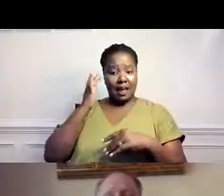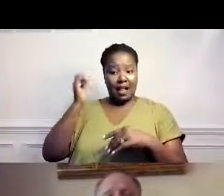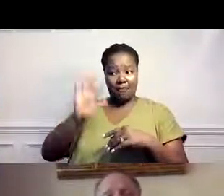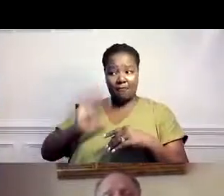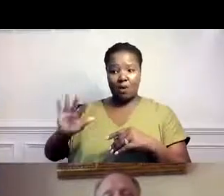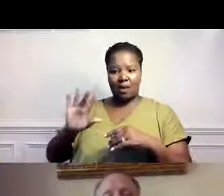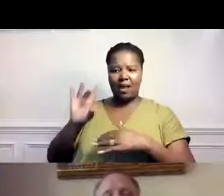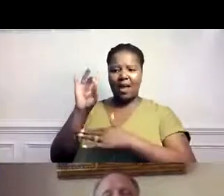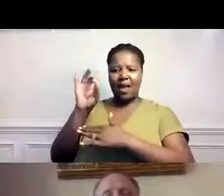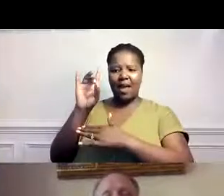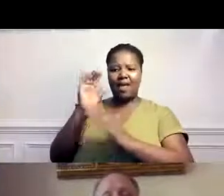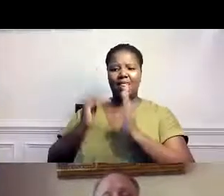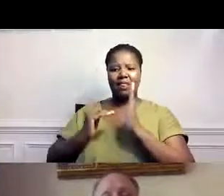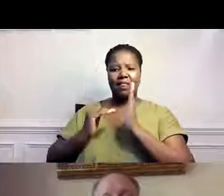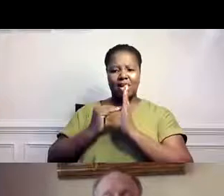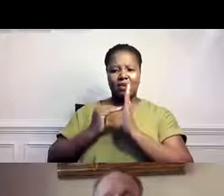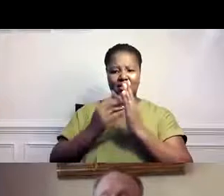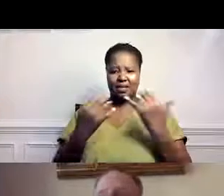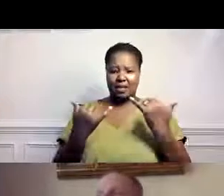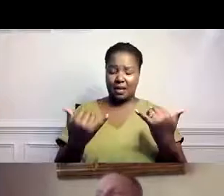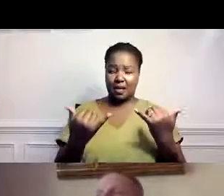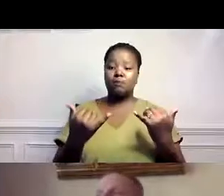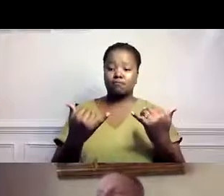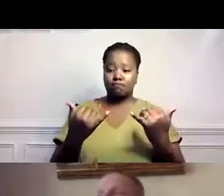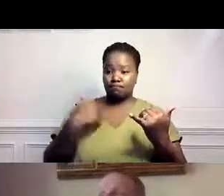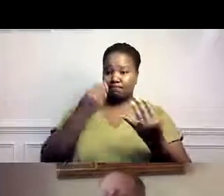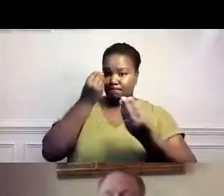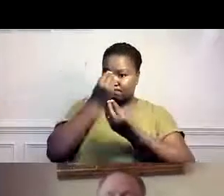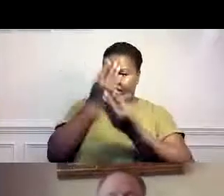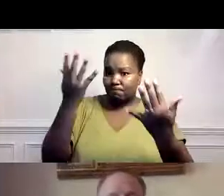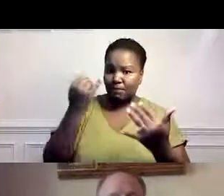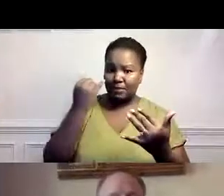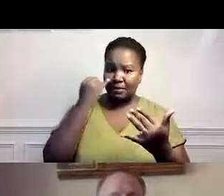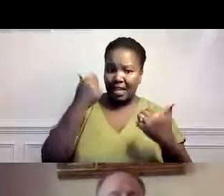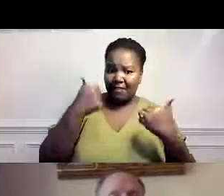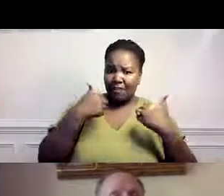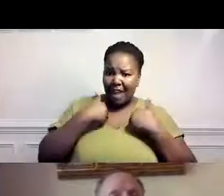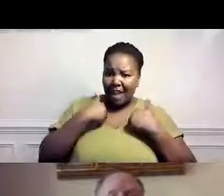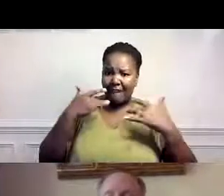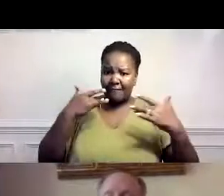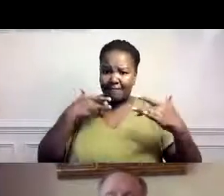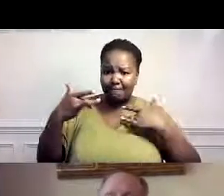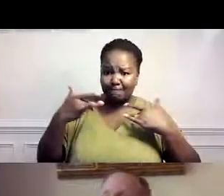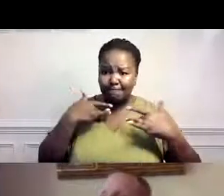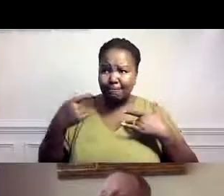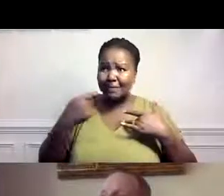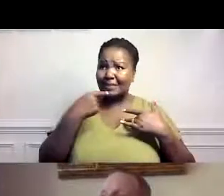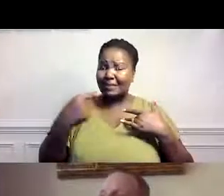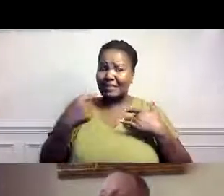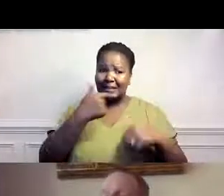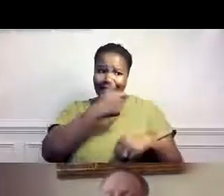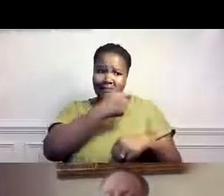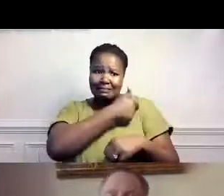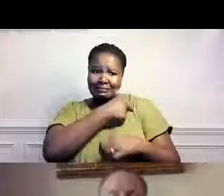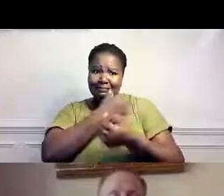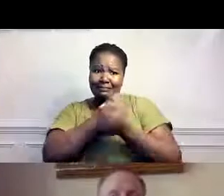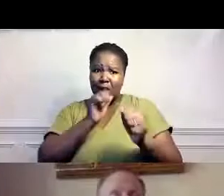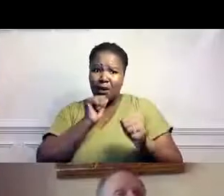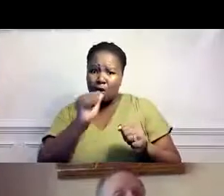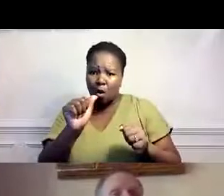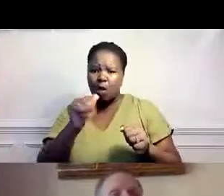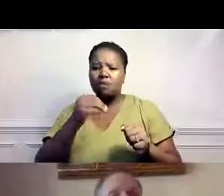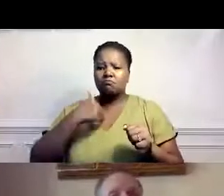folks that are concerned about potential side effects of the Johnson & Johnson, that's totally understandable at this point as